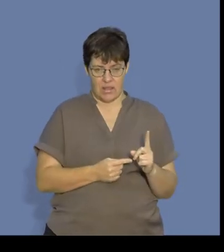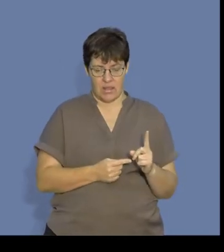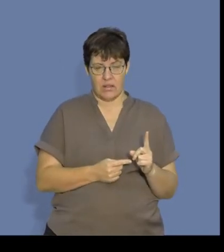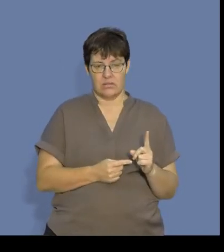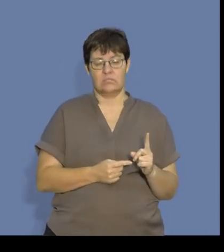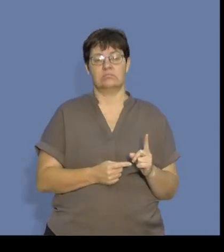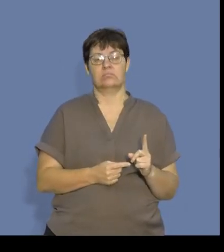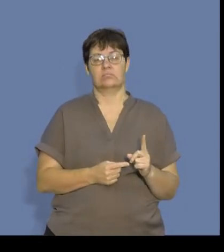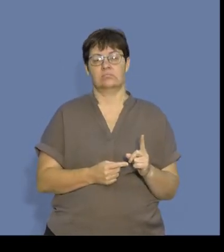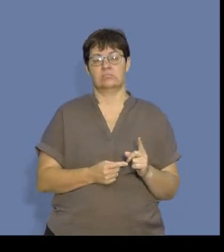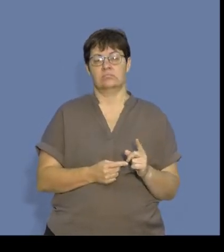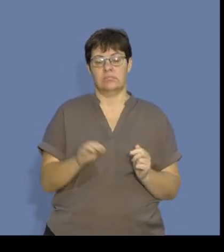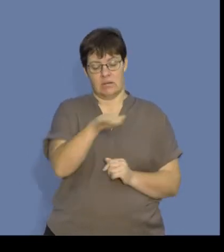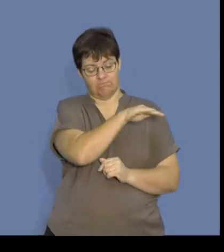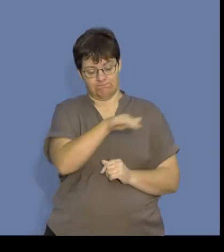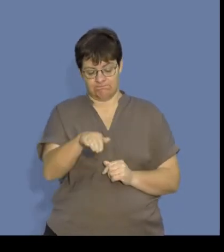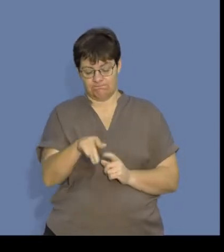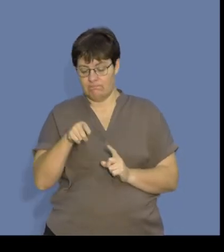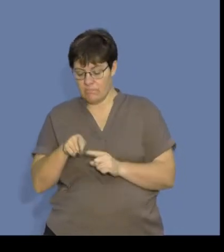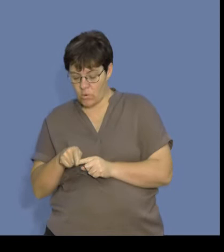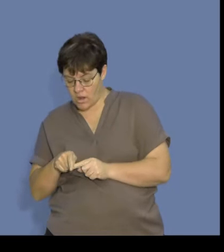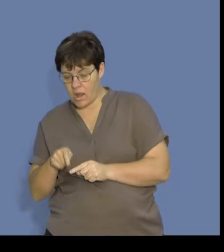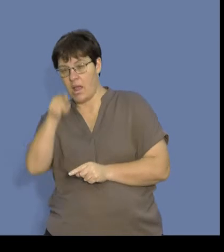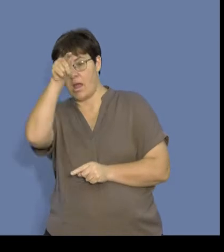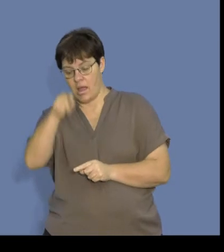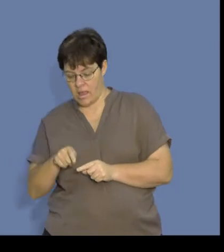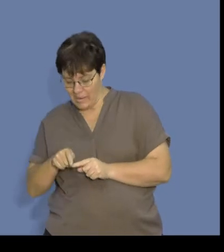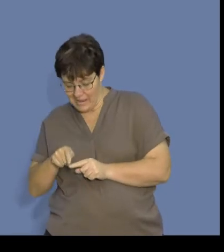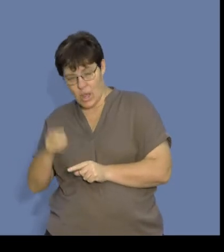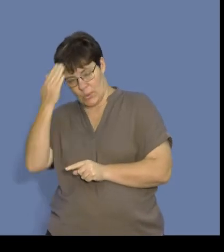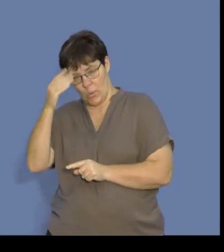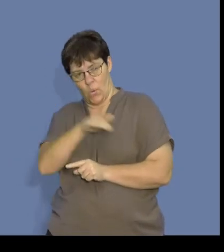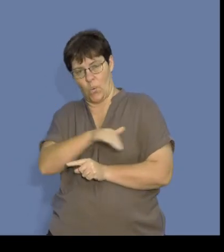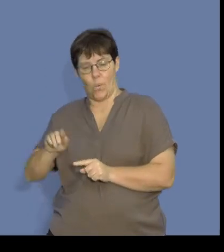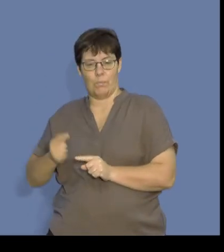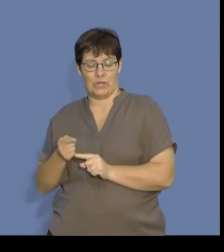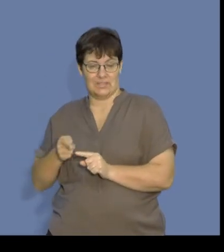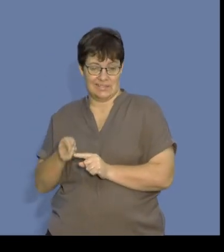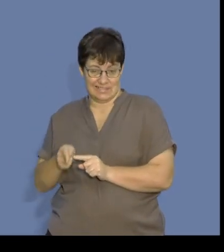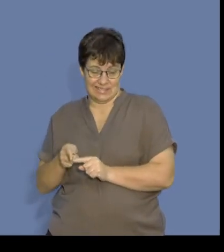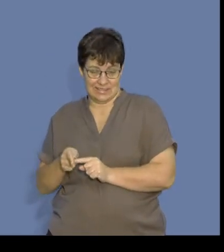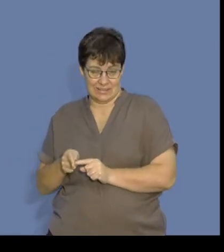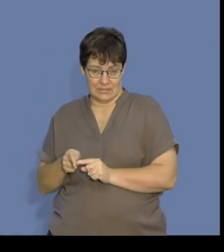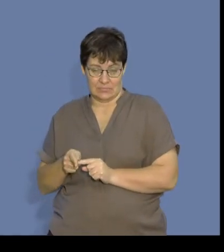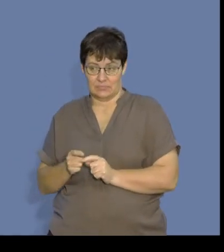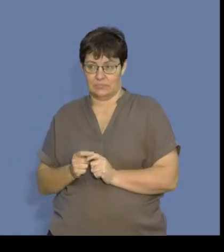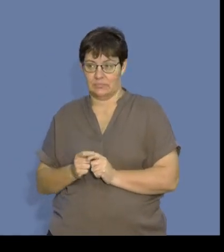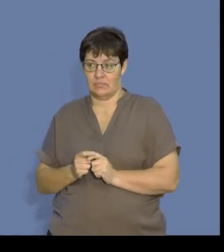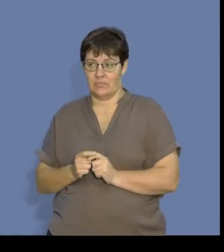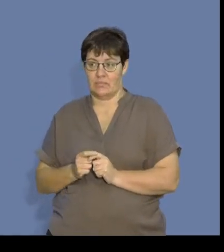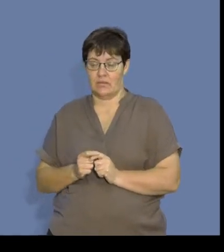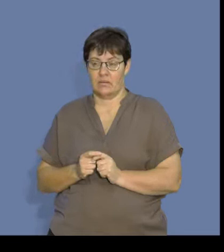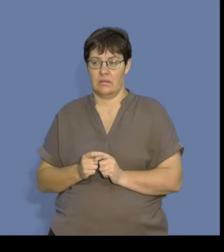horizontal position, right? As I said, with the point A that I spoke about, if I say A